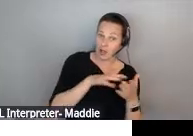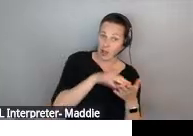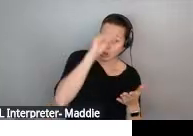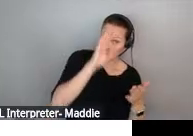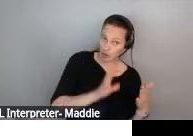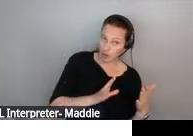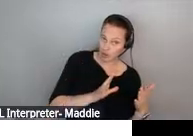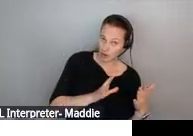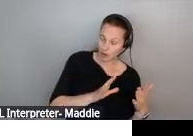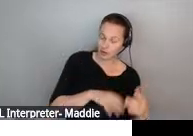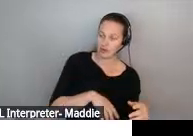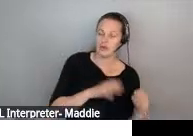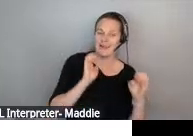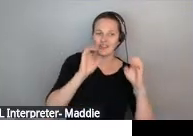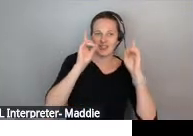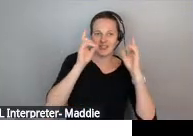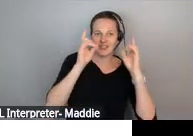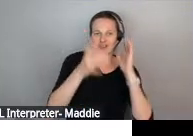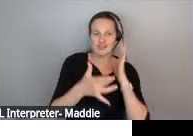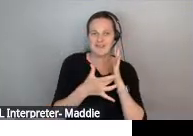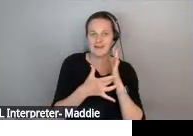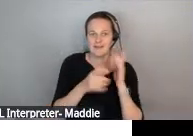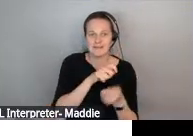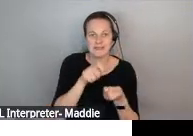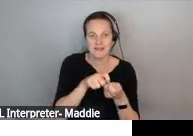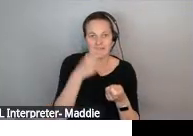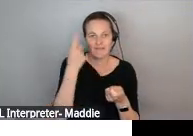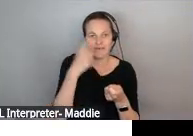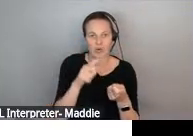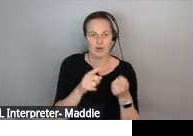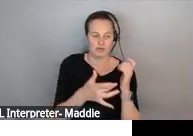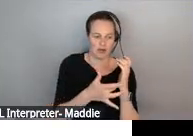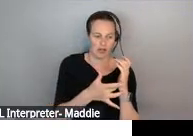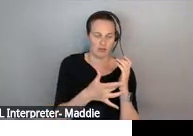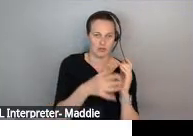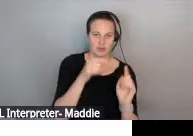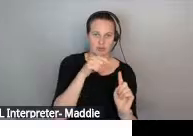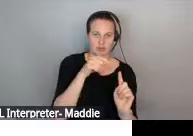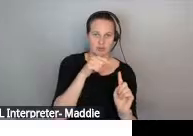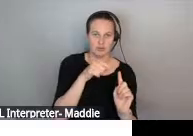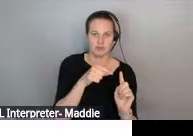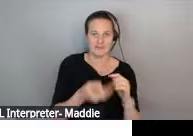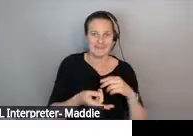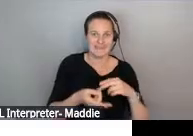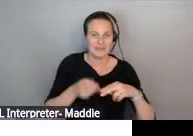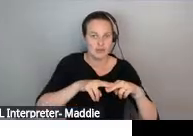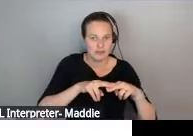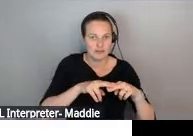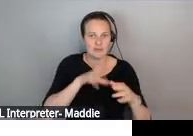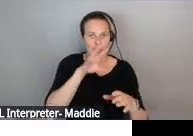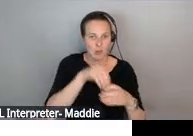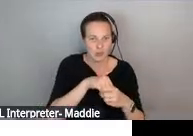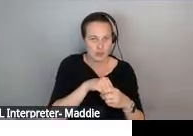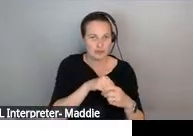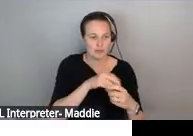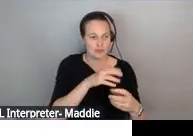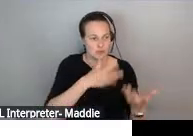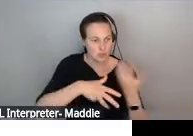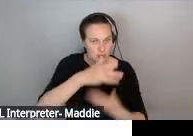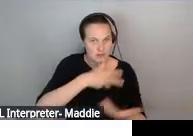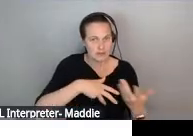educational technology specific to the accessibility side of things, it increases the inclusion and socialization of the